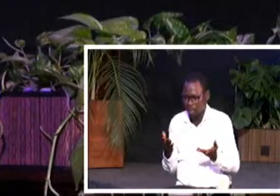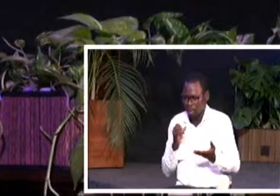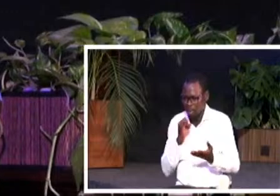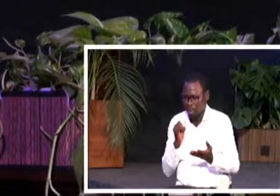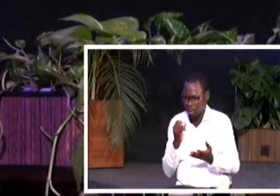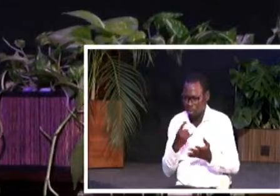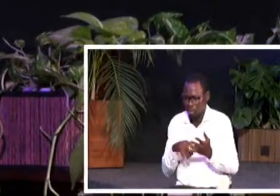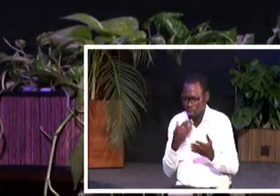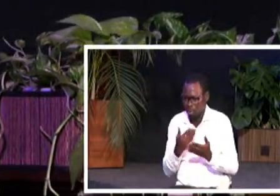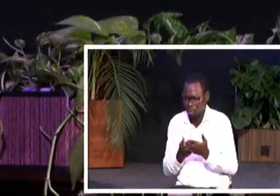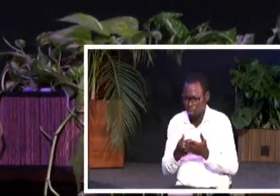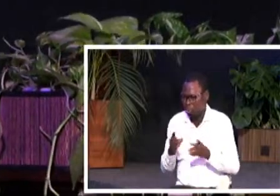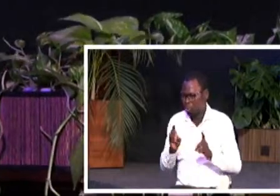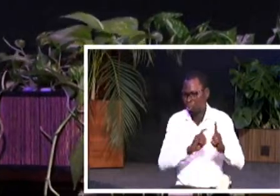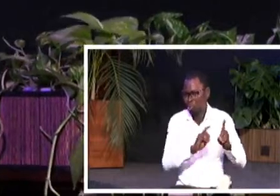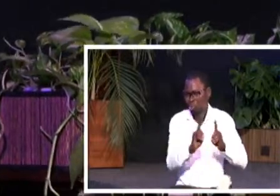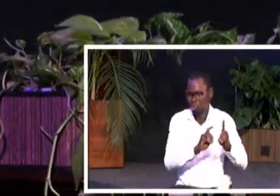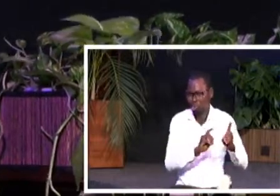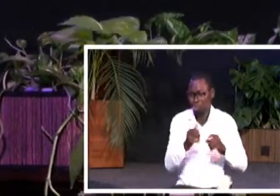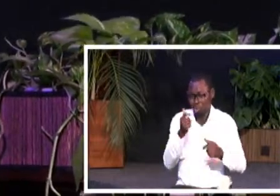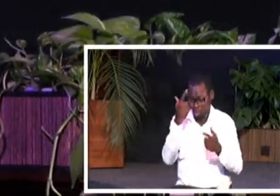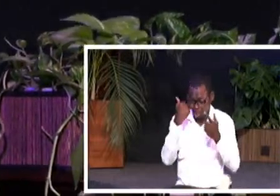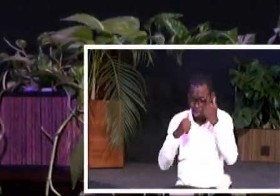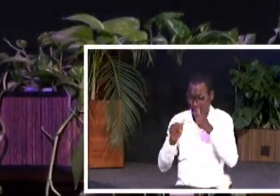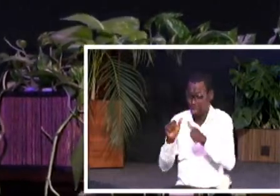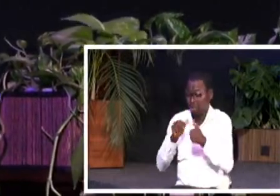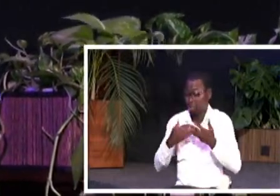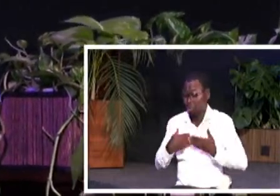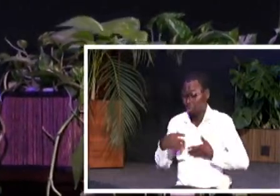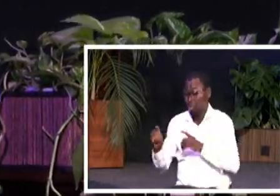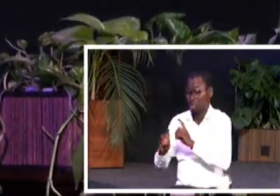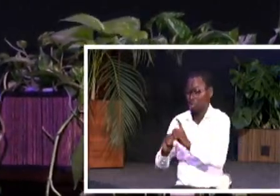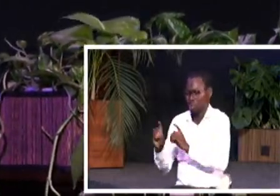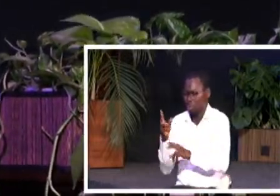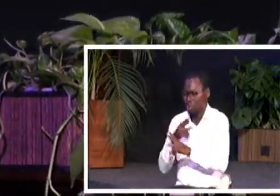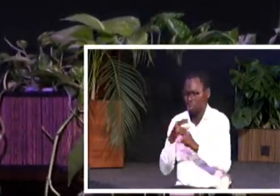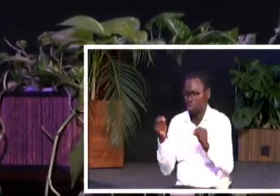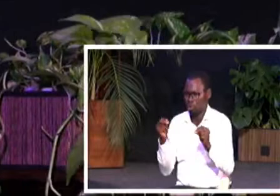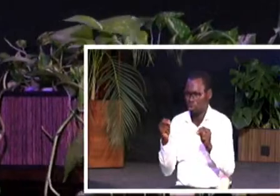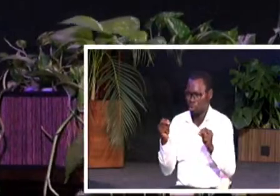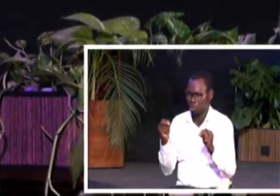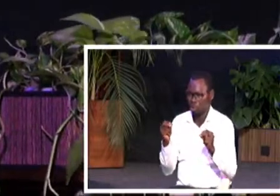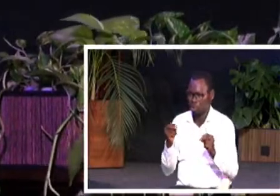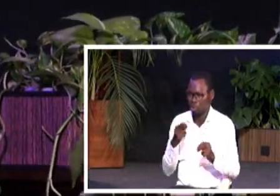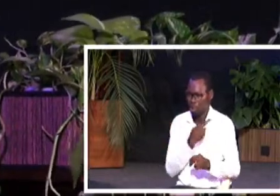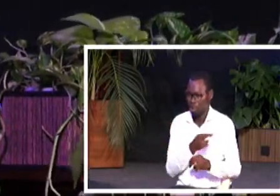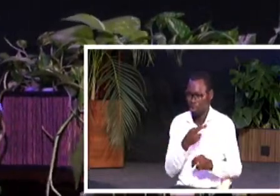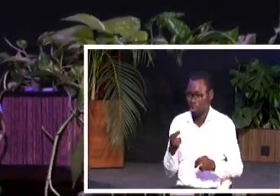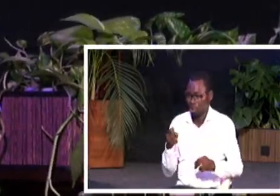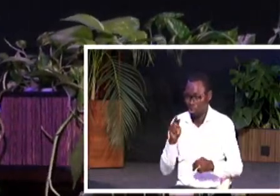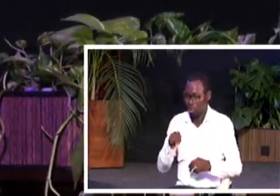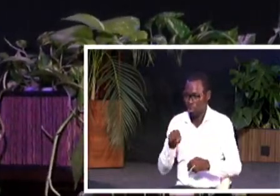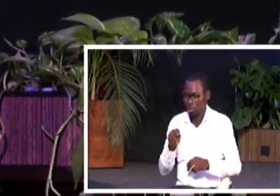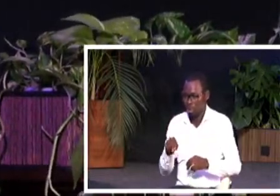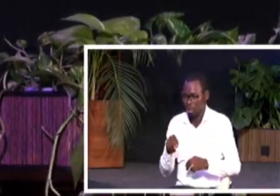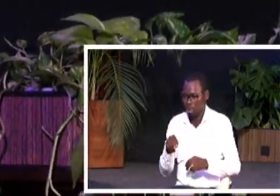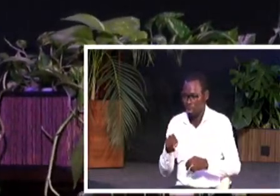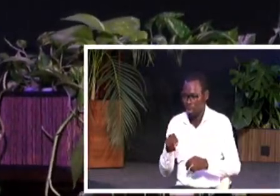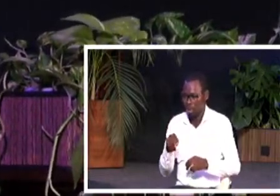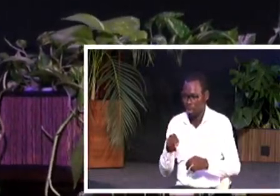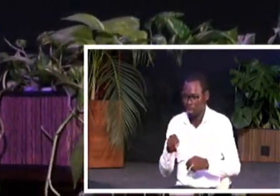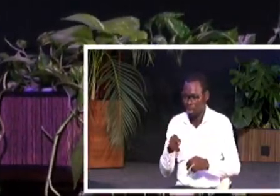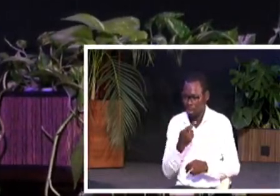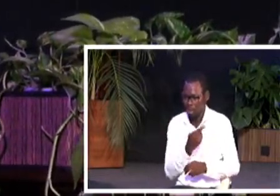because everybody is doing fintech. You also want to go into fintech. The resources you need to start a fintech company,